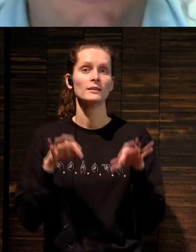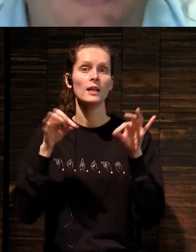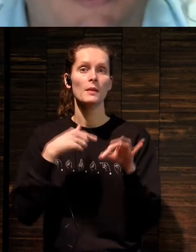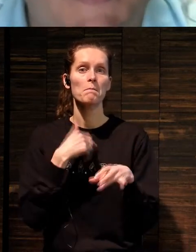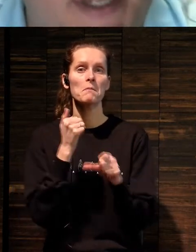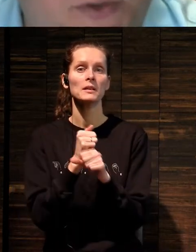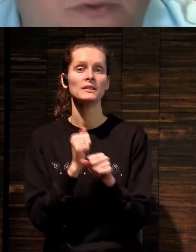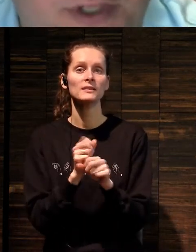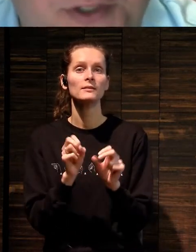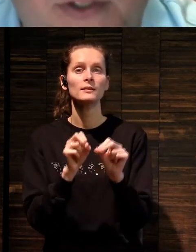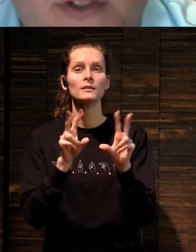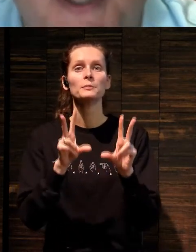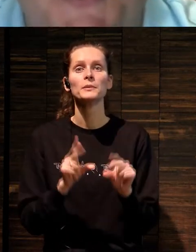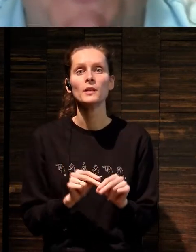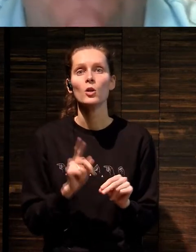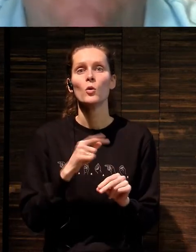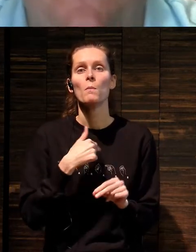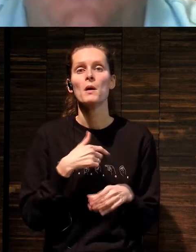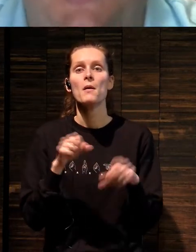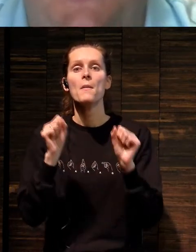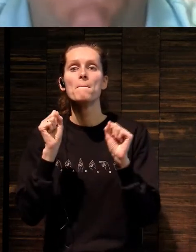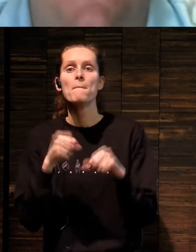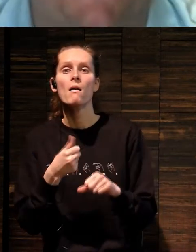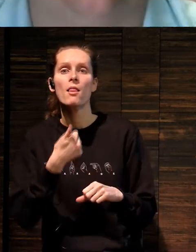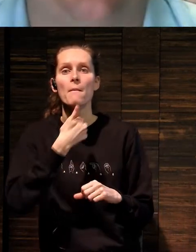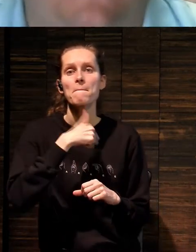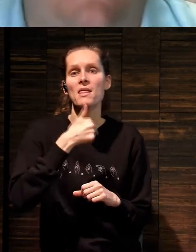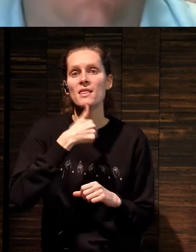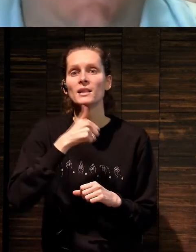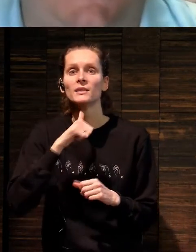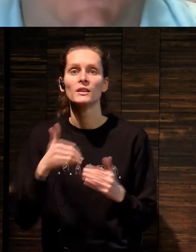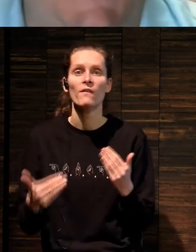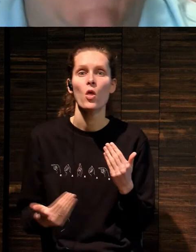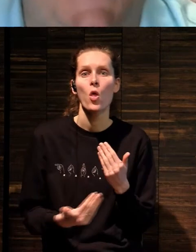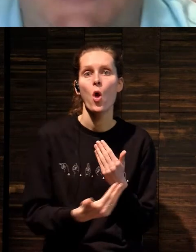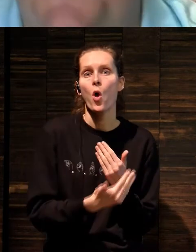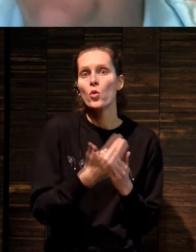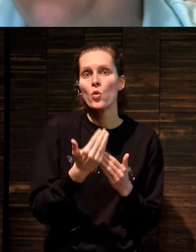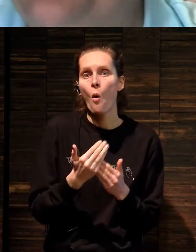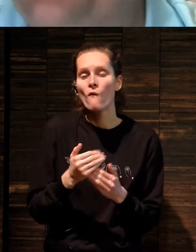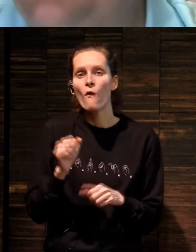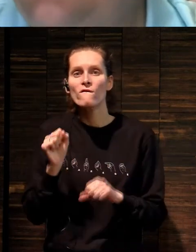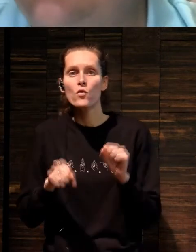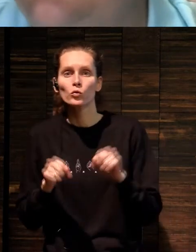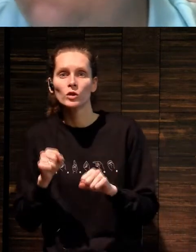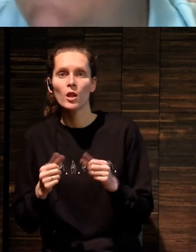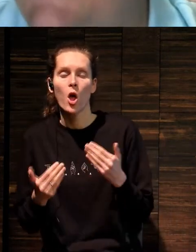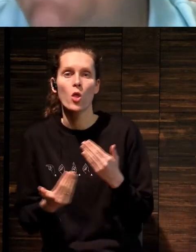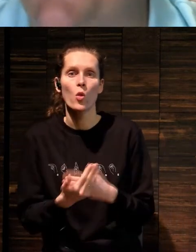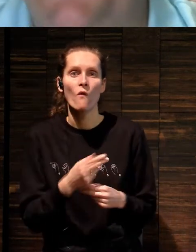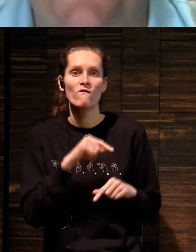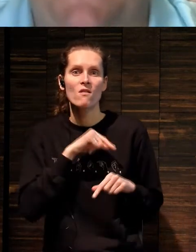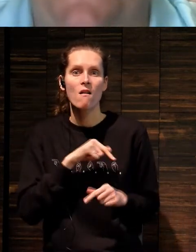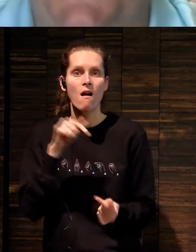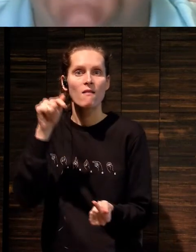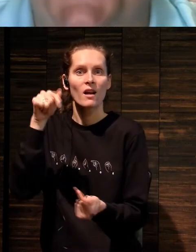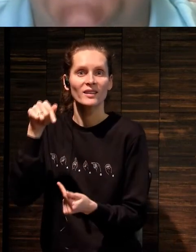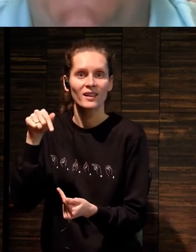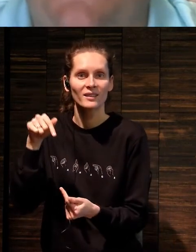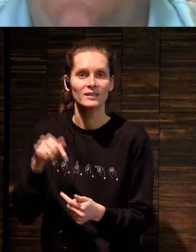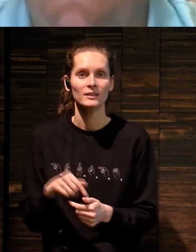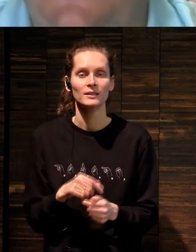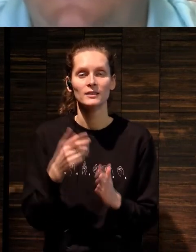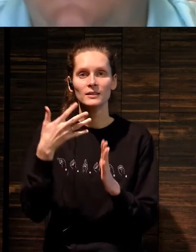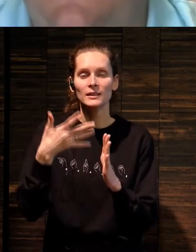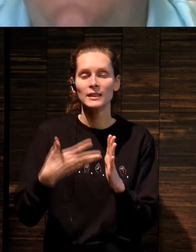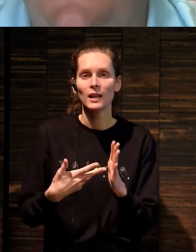one, test new features, and two, sort of give an inside demo. So here you have the widget